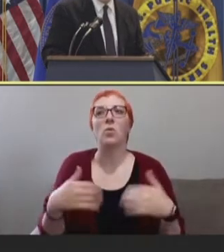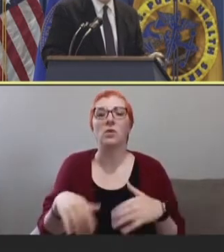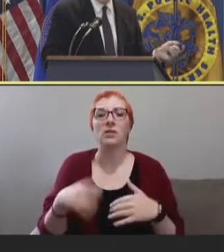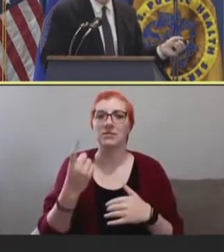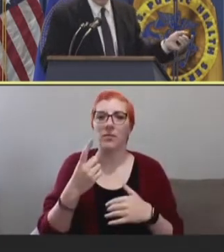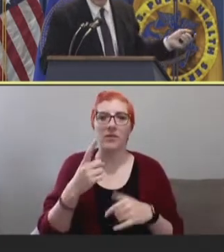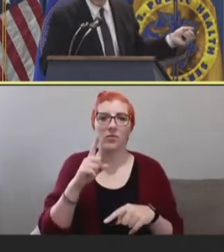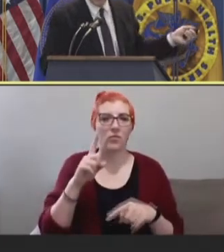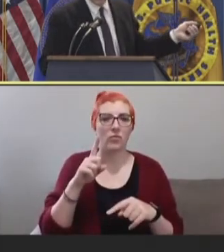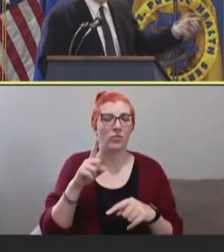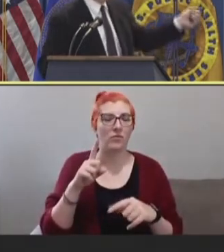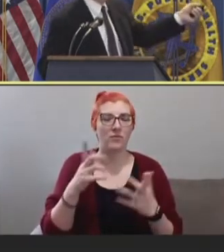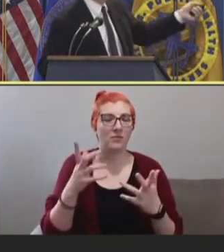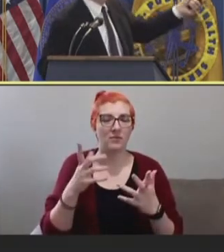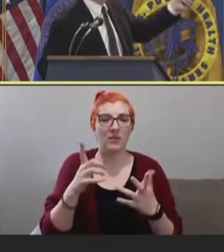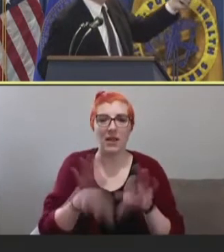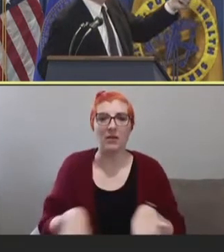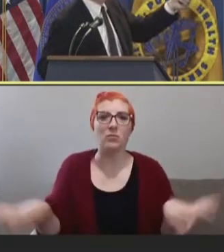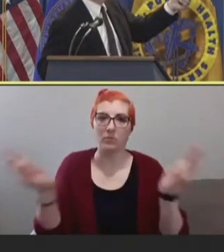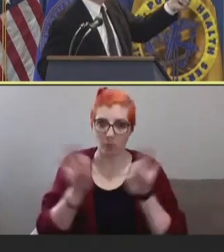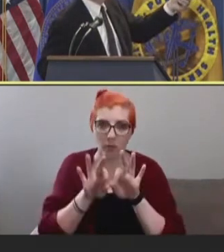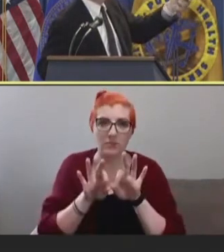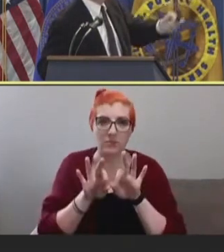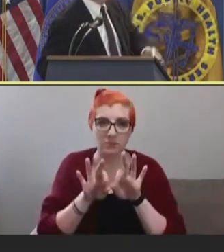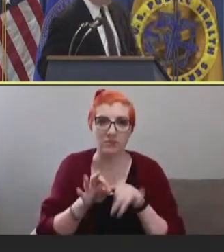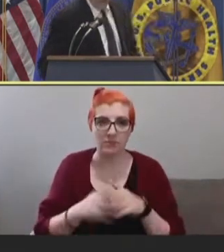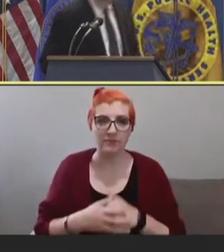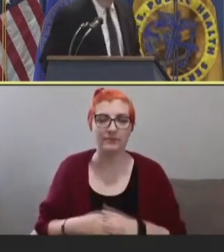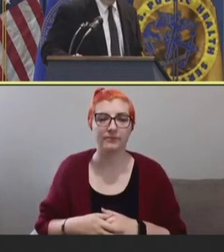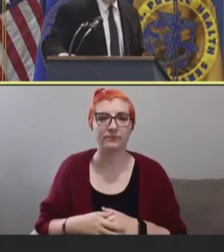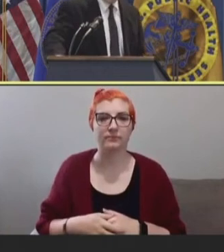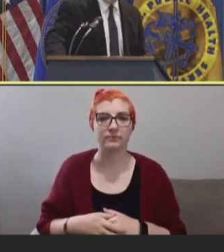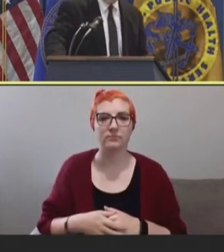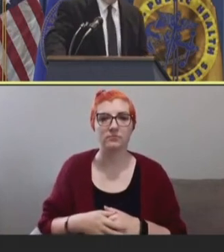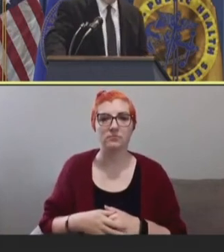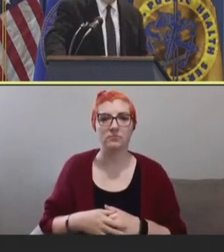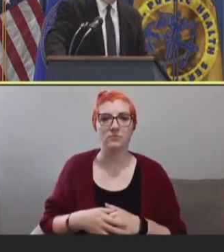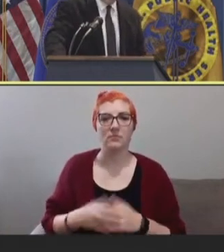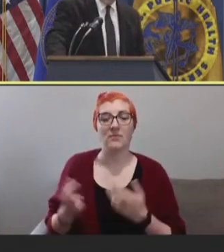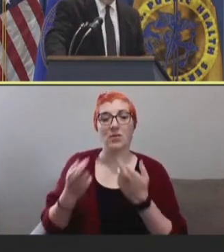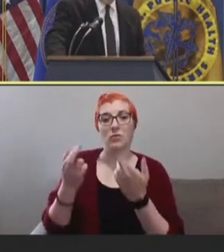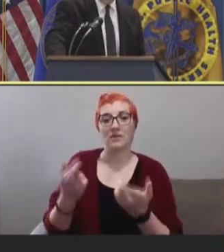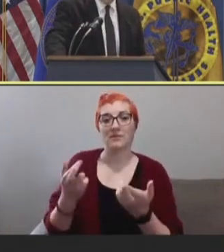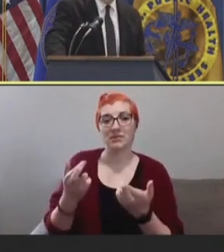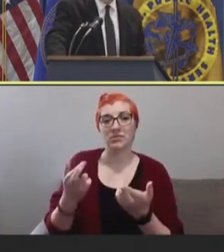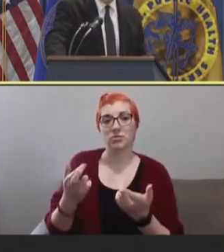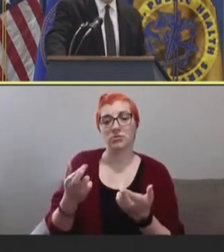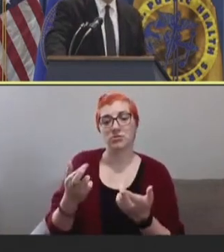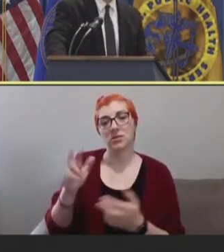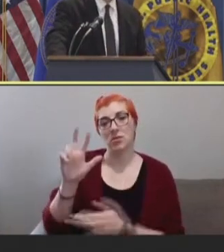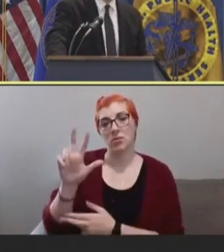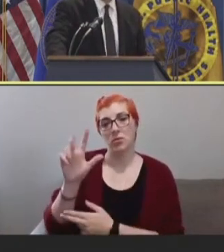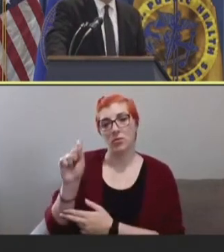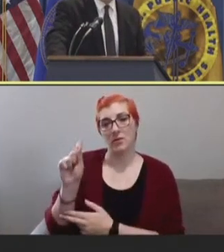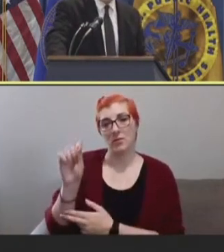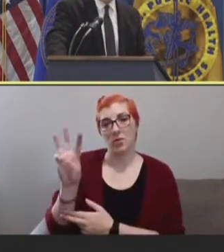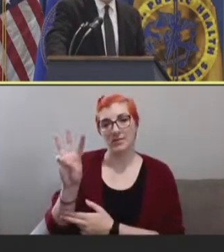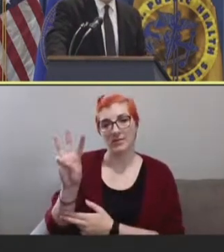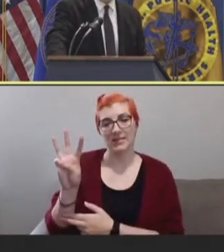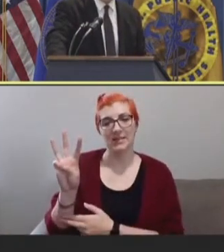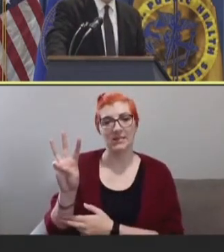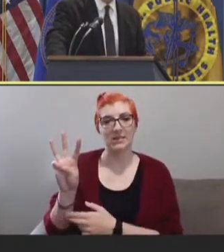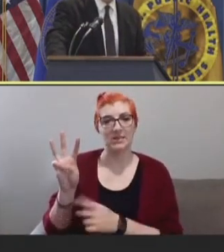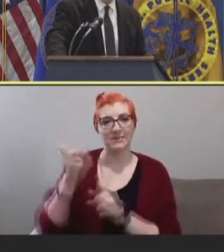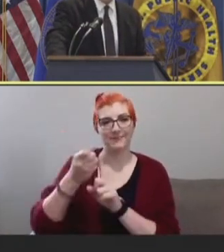overstated. And the very next recommendation expands